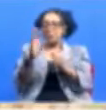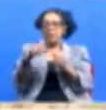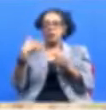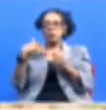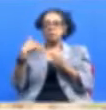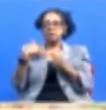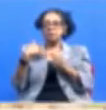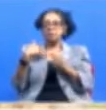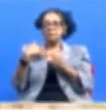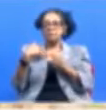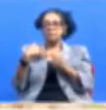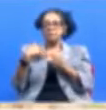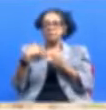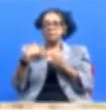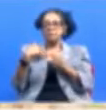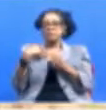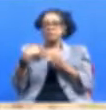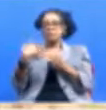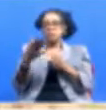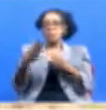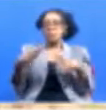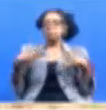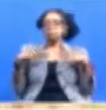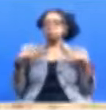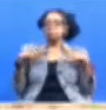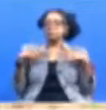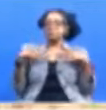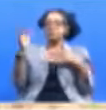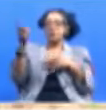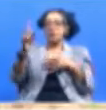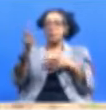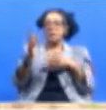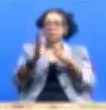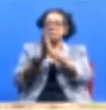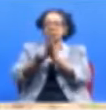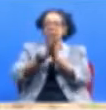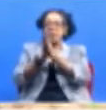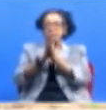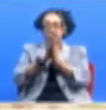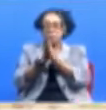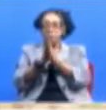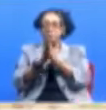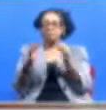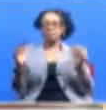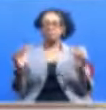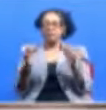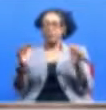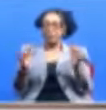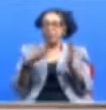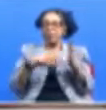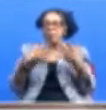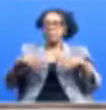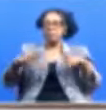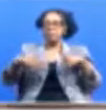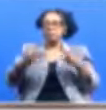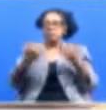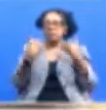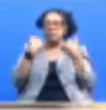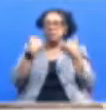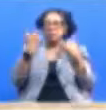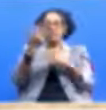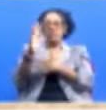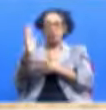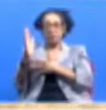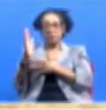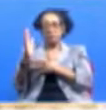bandits. Na nyinyi mnaenda kuka kwa stare Nairobi, nyinyi mnaenda fika stori yenu mnakula na watu wetu na lala mstuni